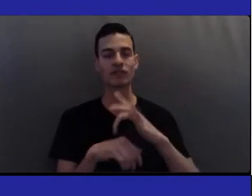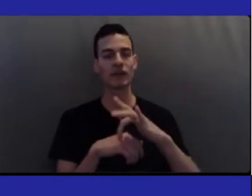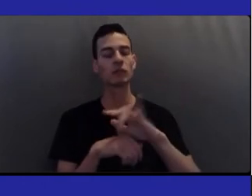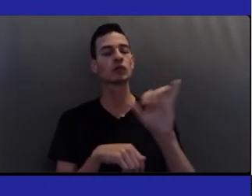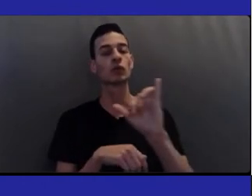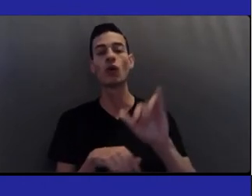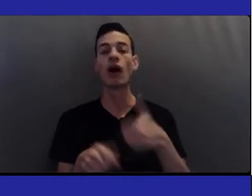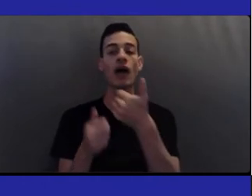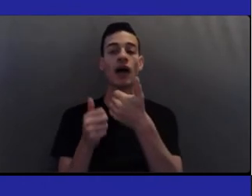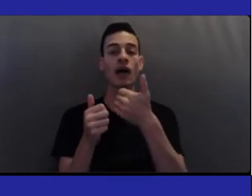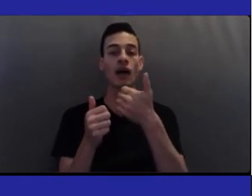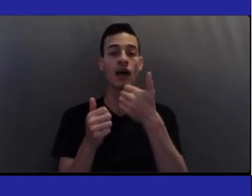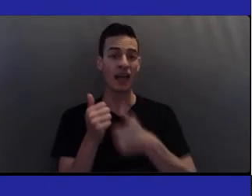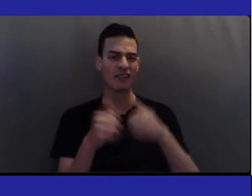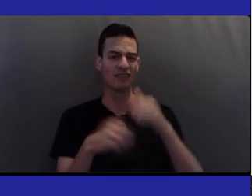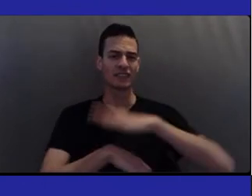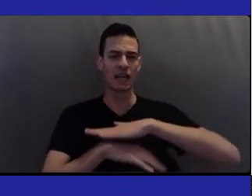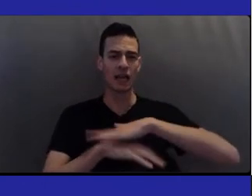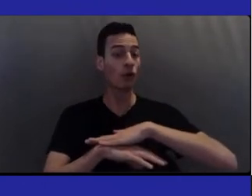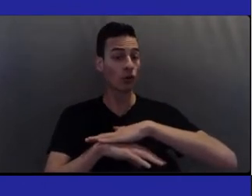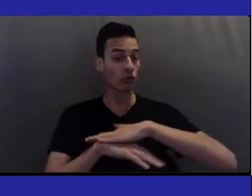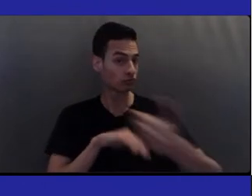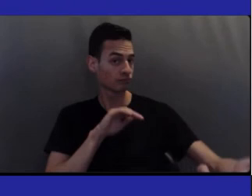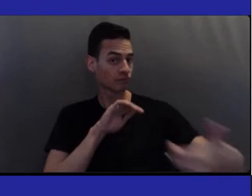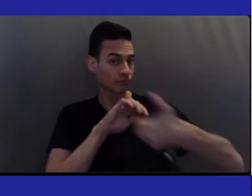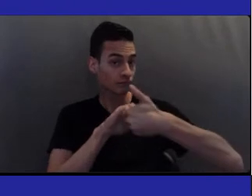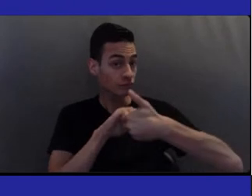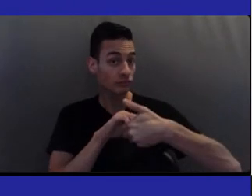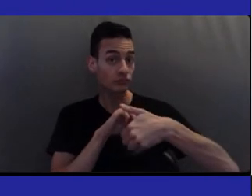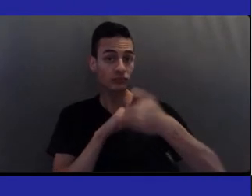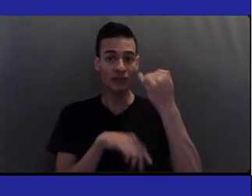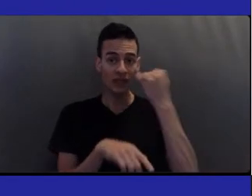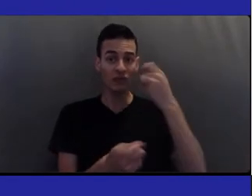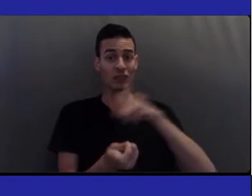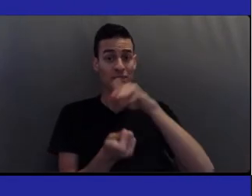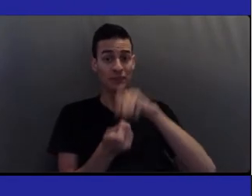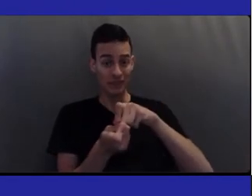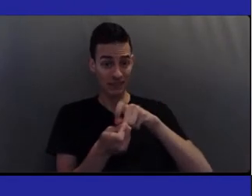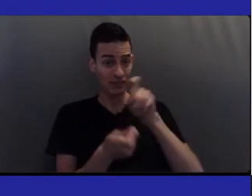work with us if and when there are specific needs for the communities